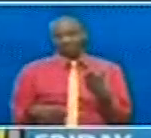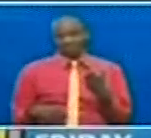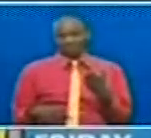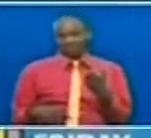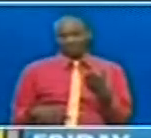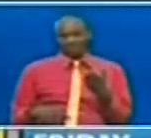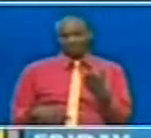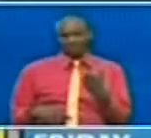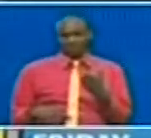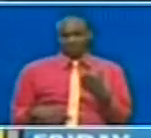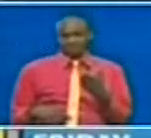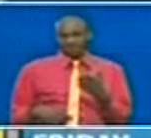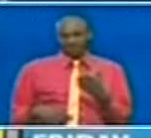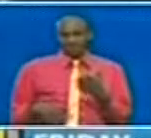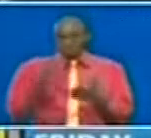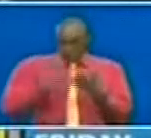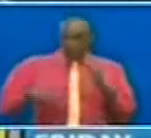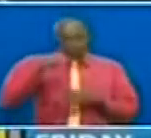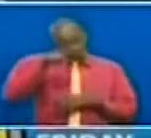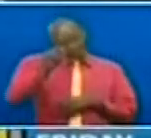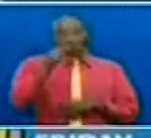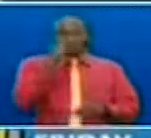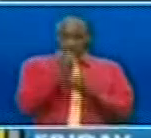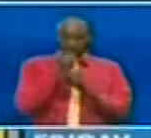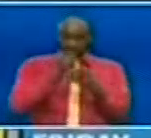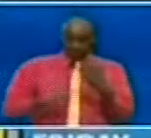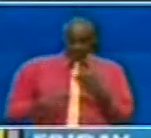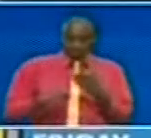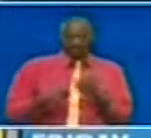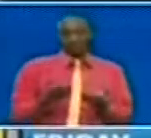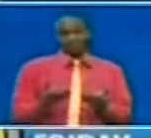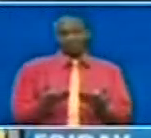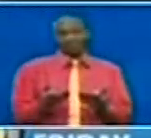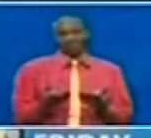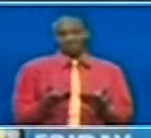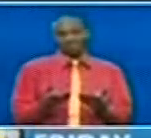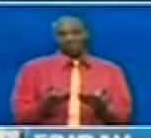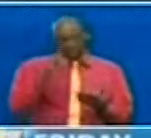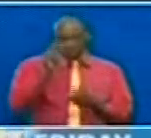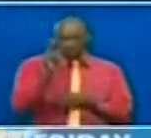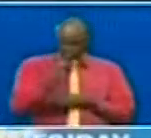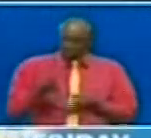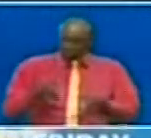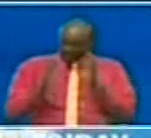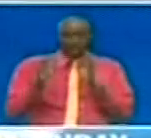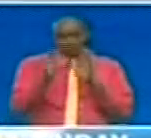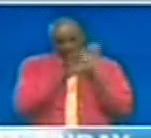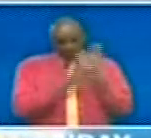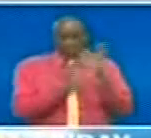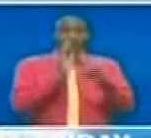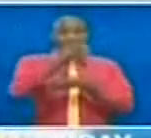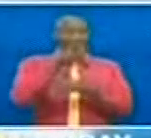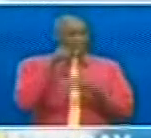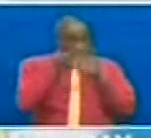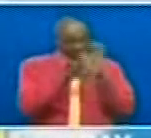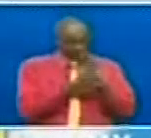in whatever we do, there is no instrument above the Constitution. He